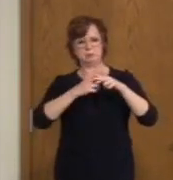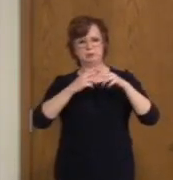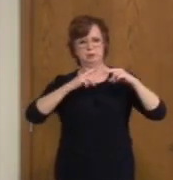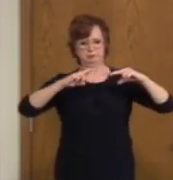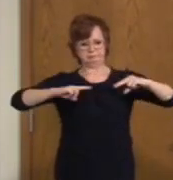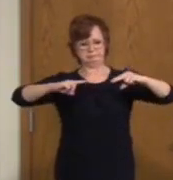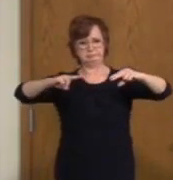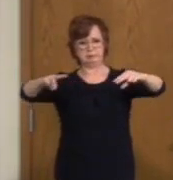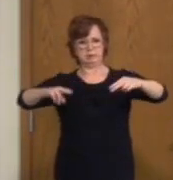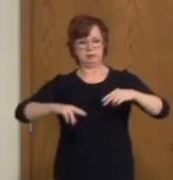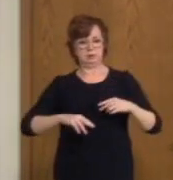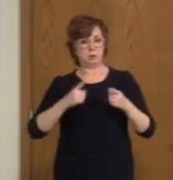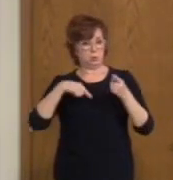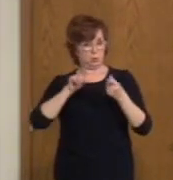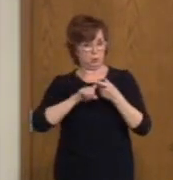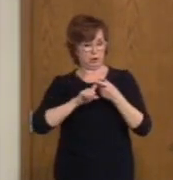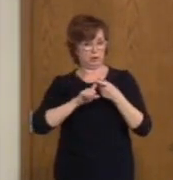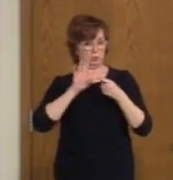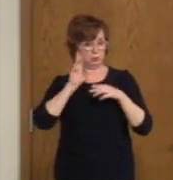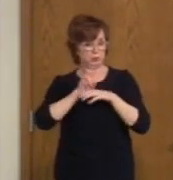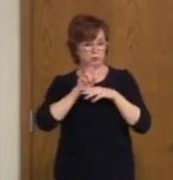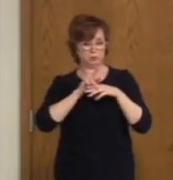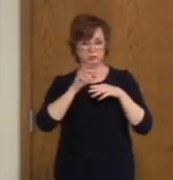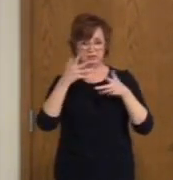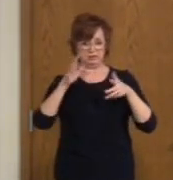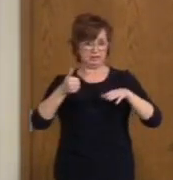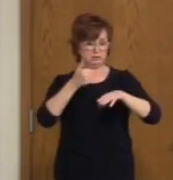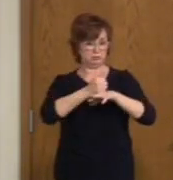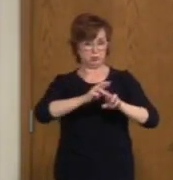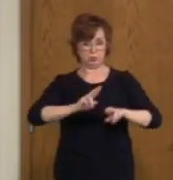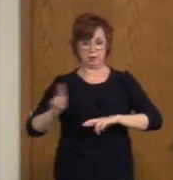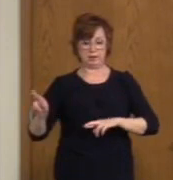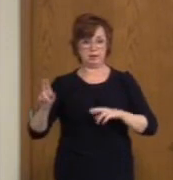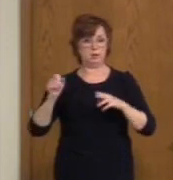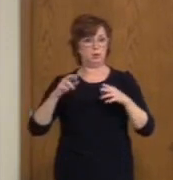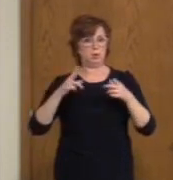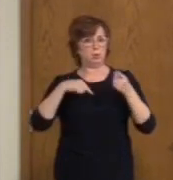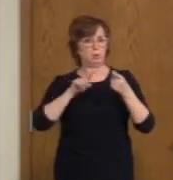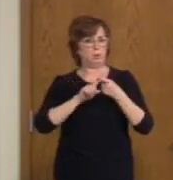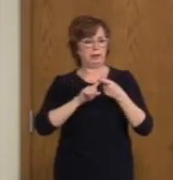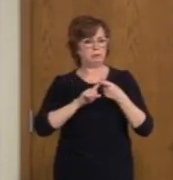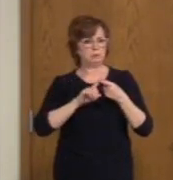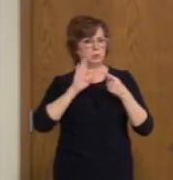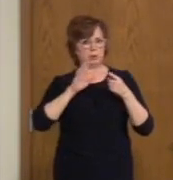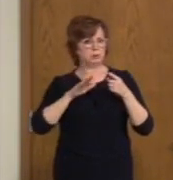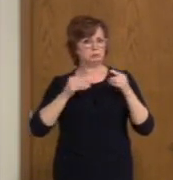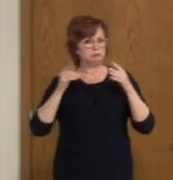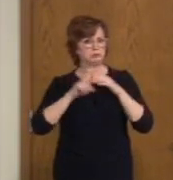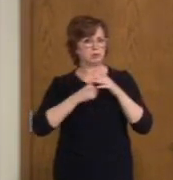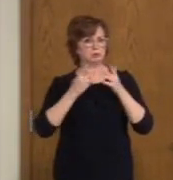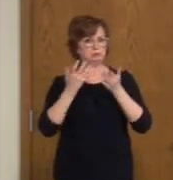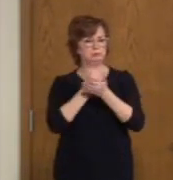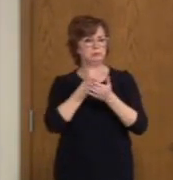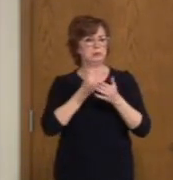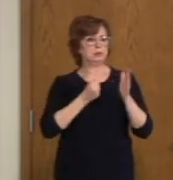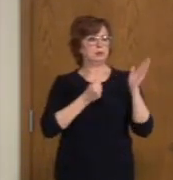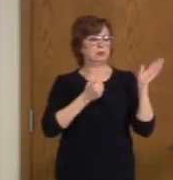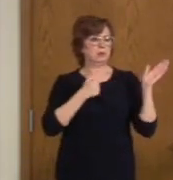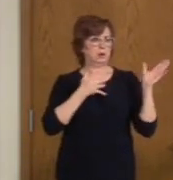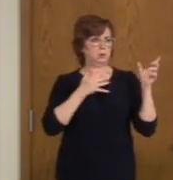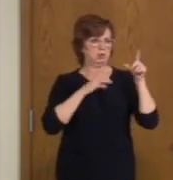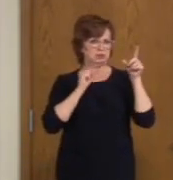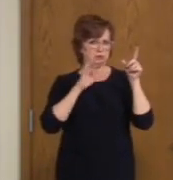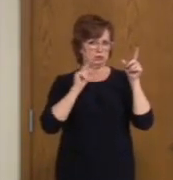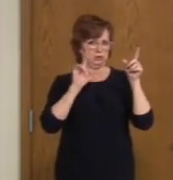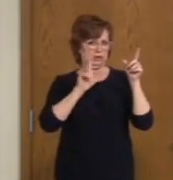point does that start being used? Is it a number that'll set that off, or where does that go? Scott, maybe I'd ask you